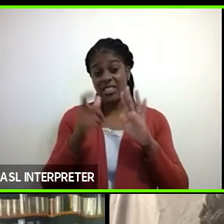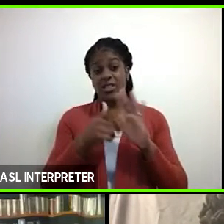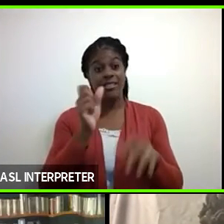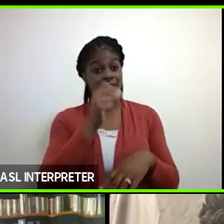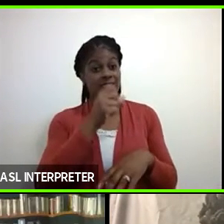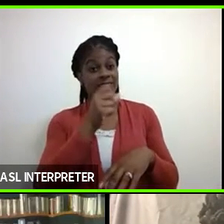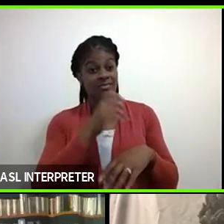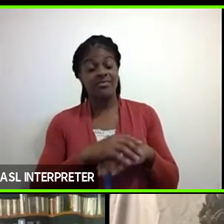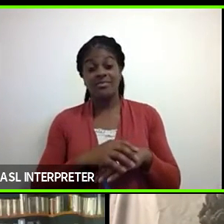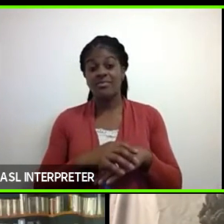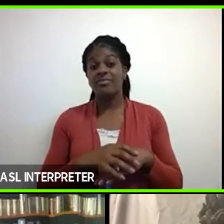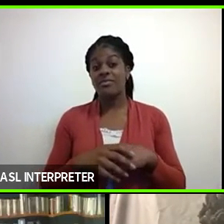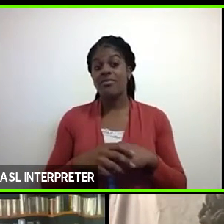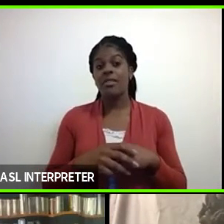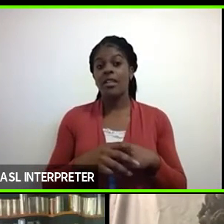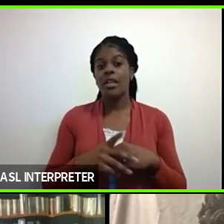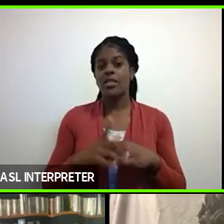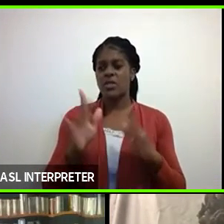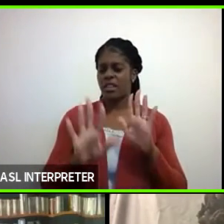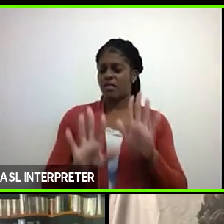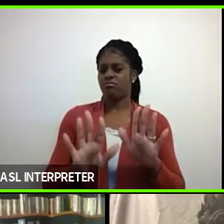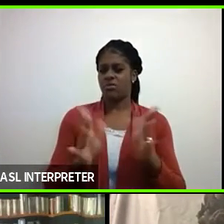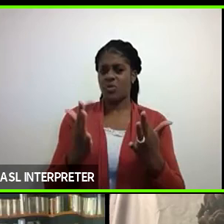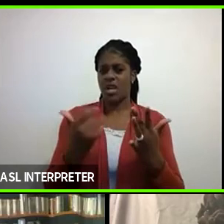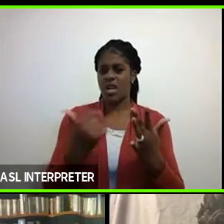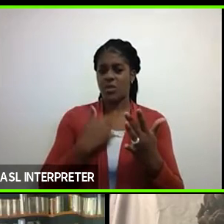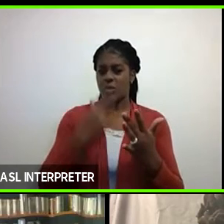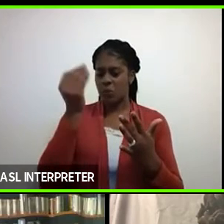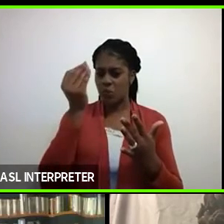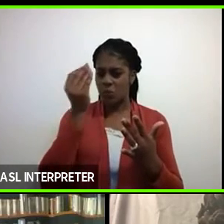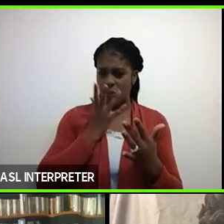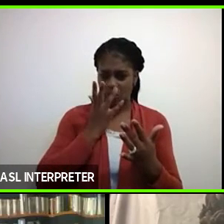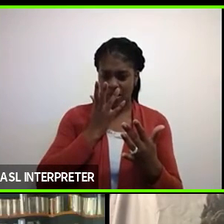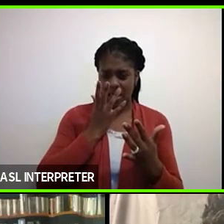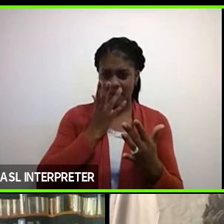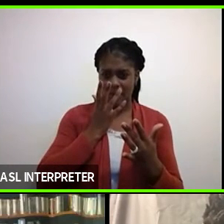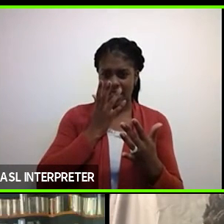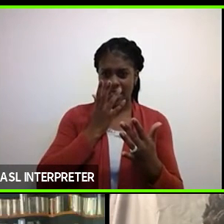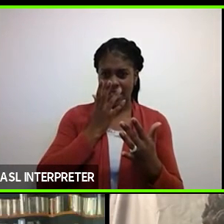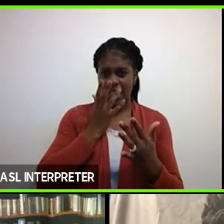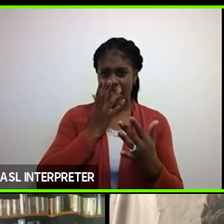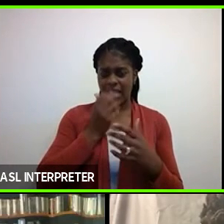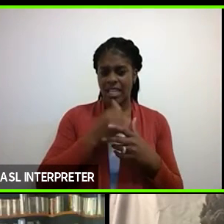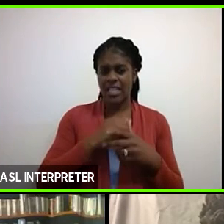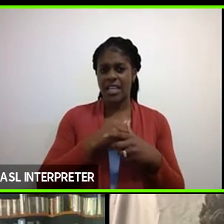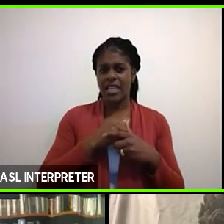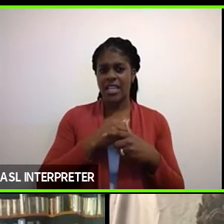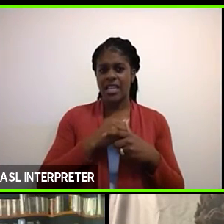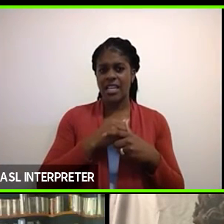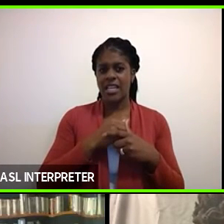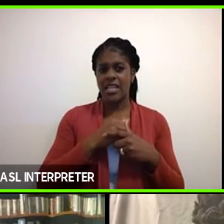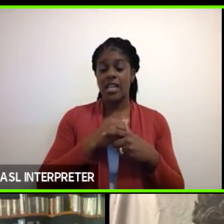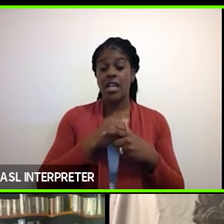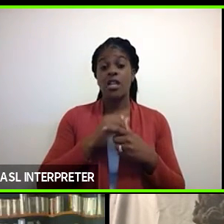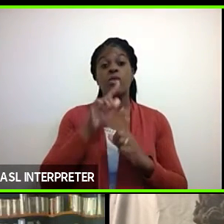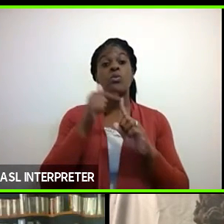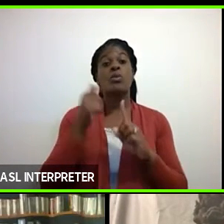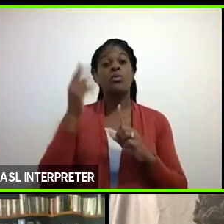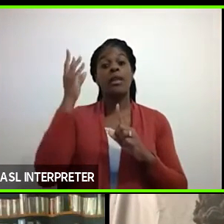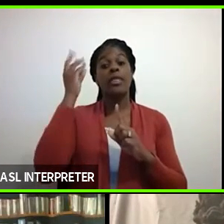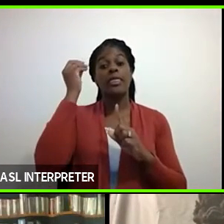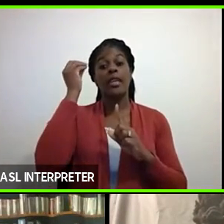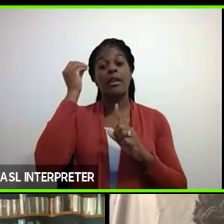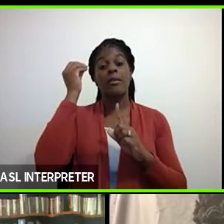mean, it's kind of like, wait a minute. So you're telling me that, so for when we think about